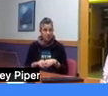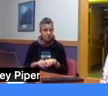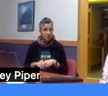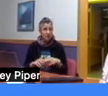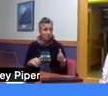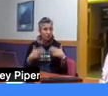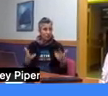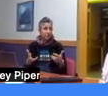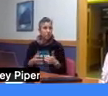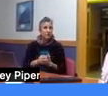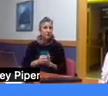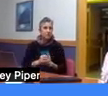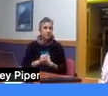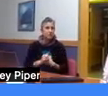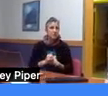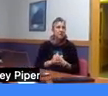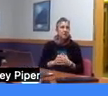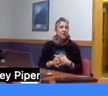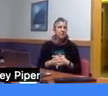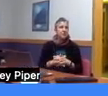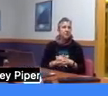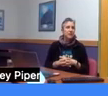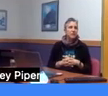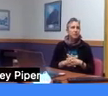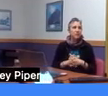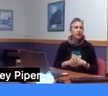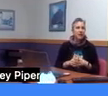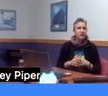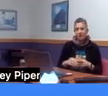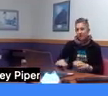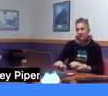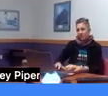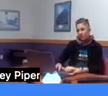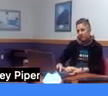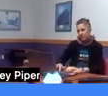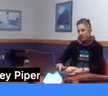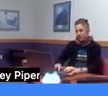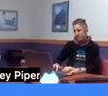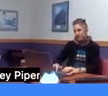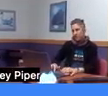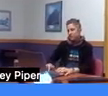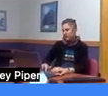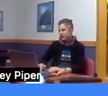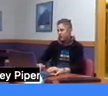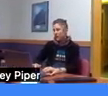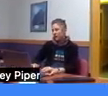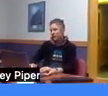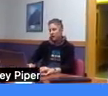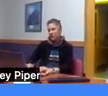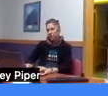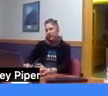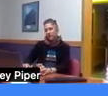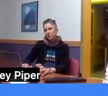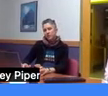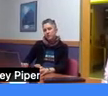disclose trauma in order for us to treat the symptoms. And then we need to apply certain principles. But when